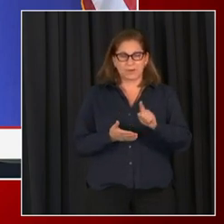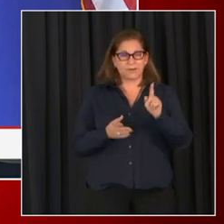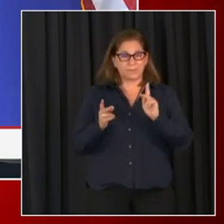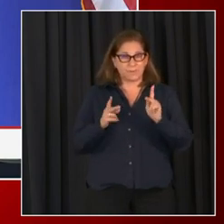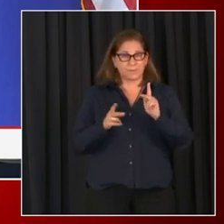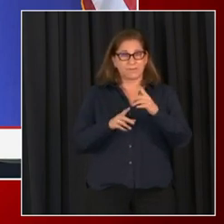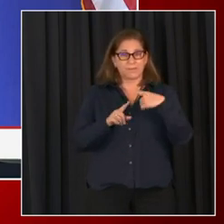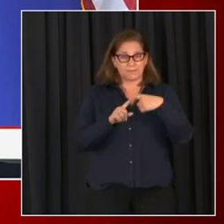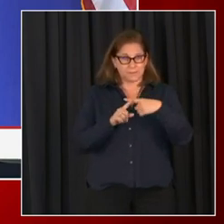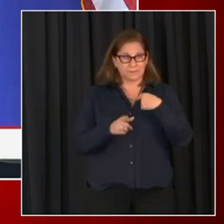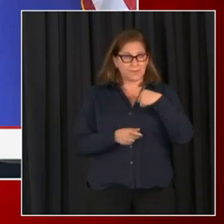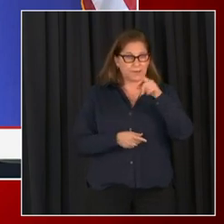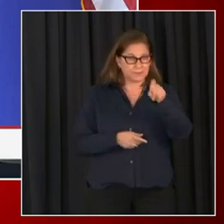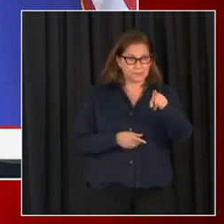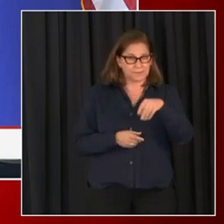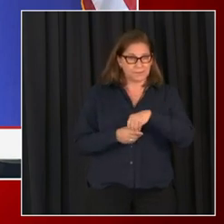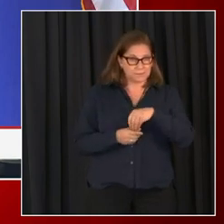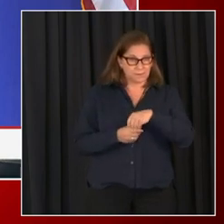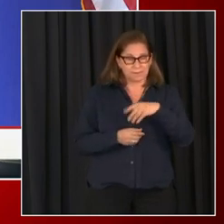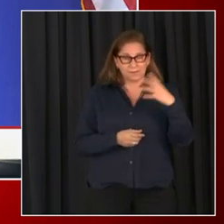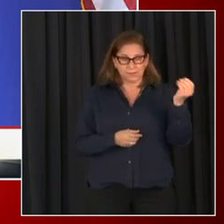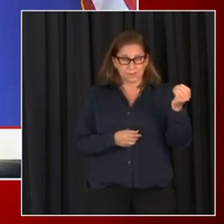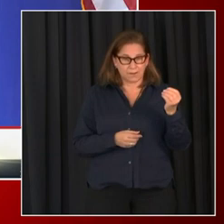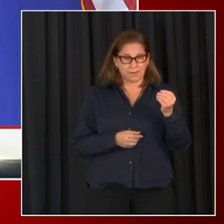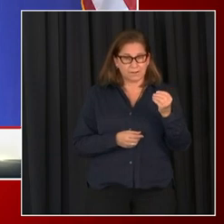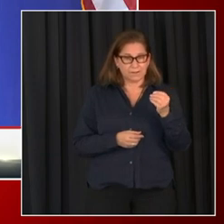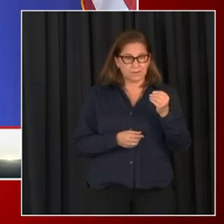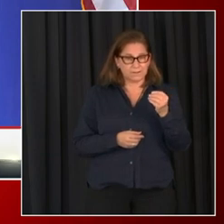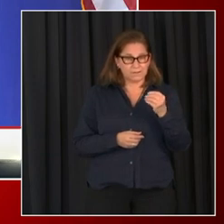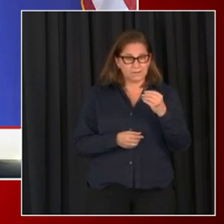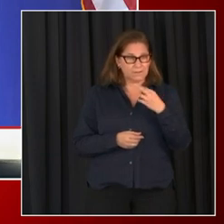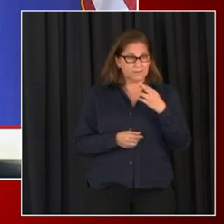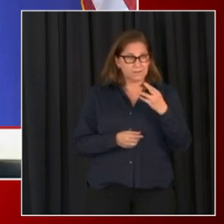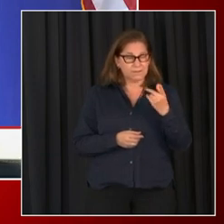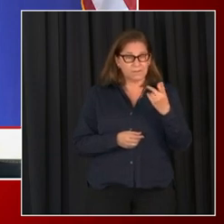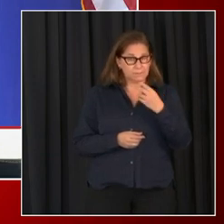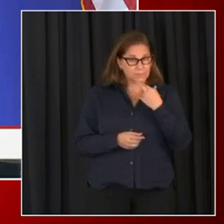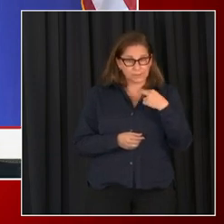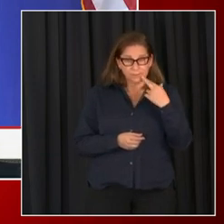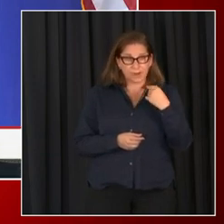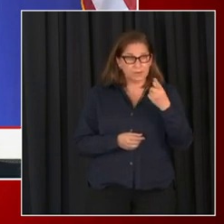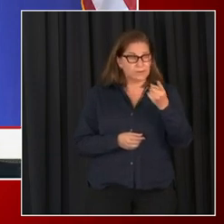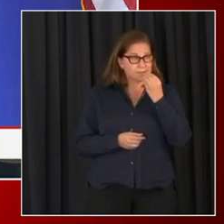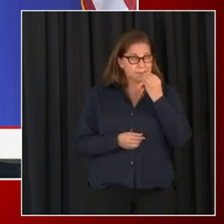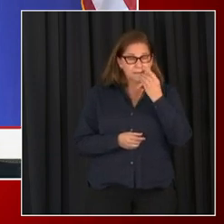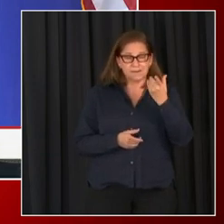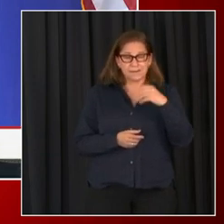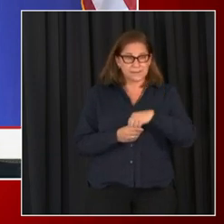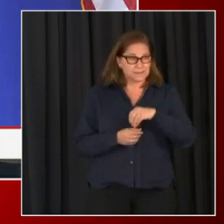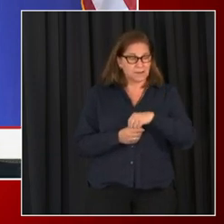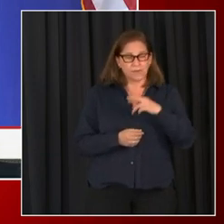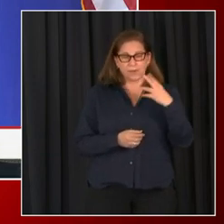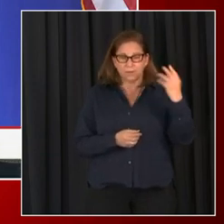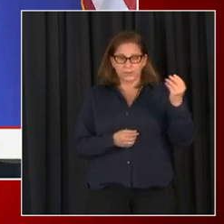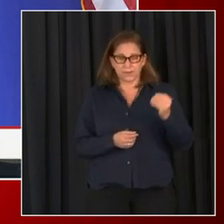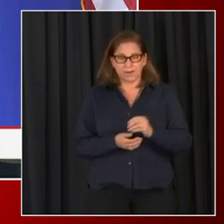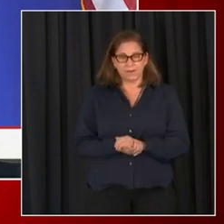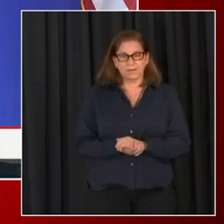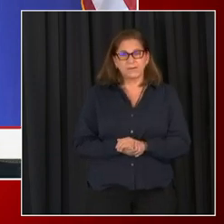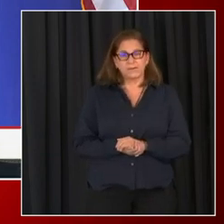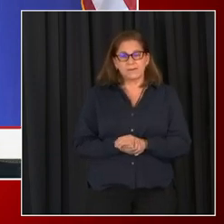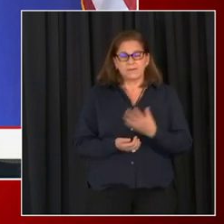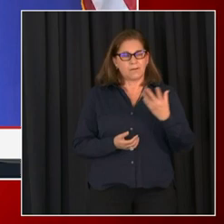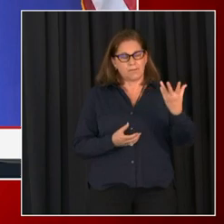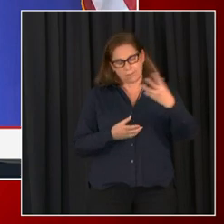outdoor, or a combination of indoor, outdoor. I don't have the exact percentage breakdown right now with me, but I